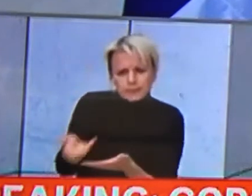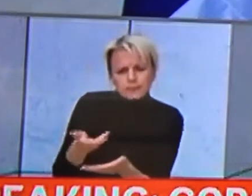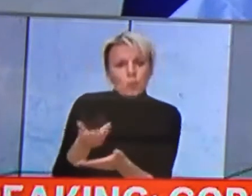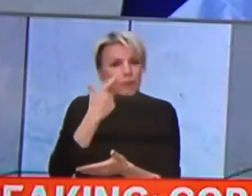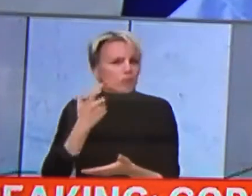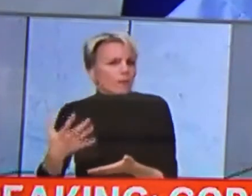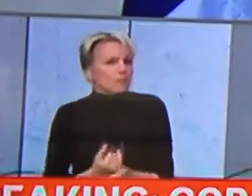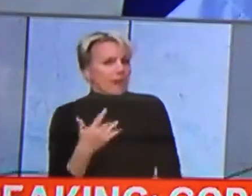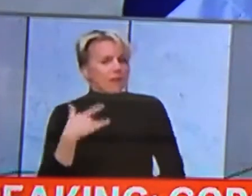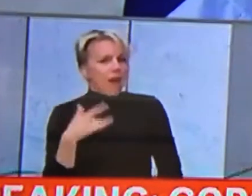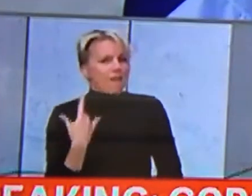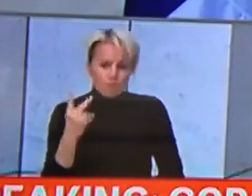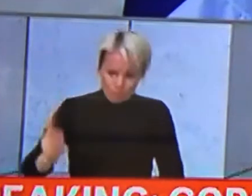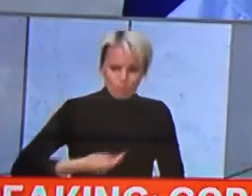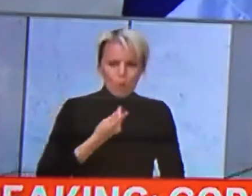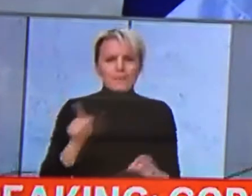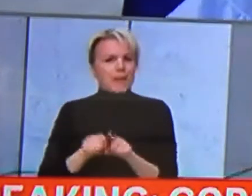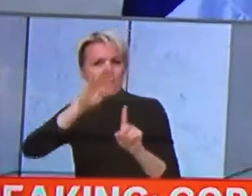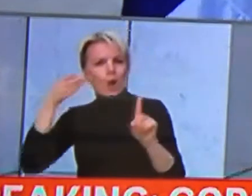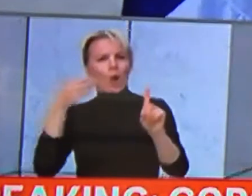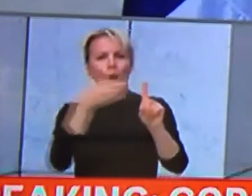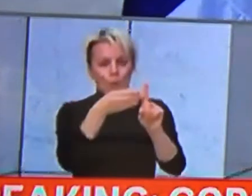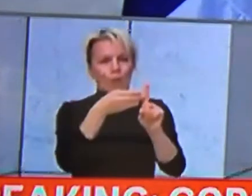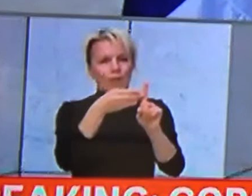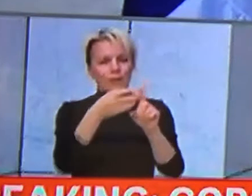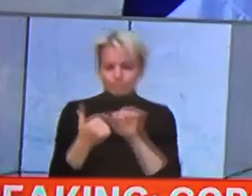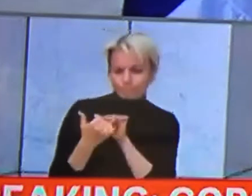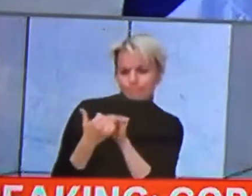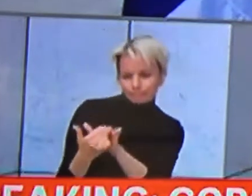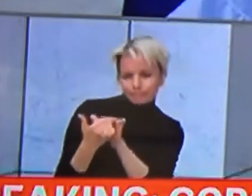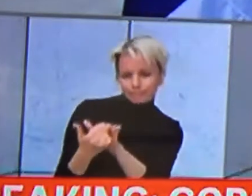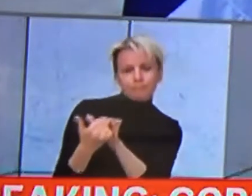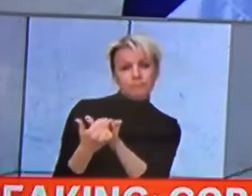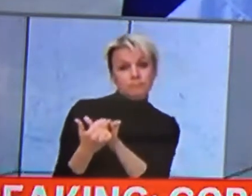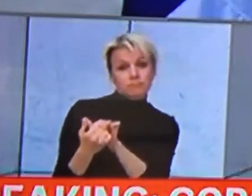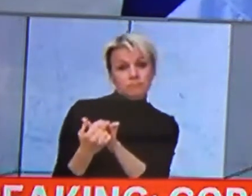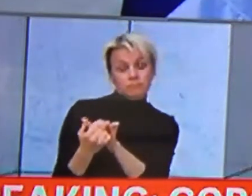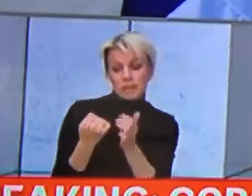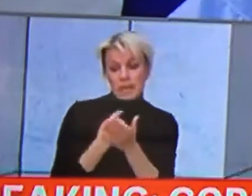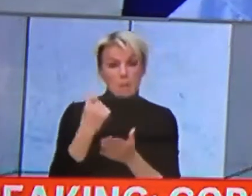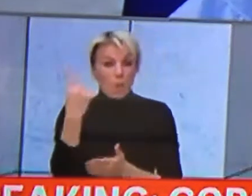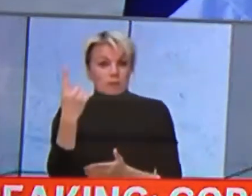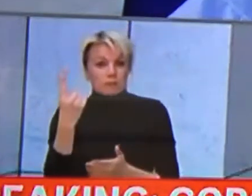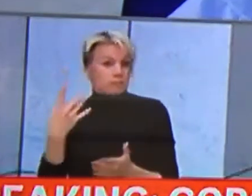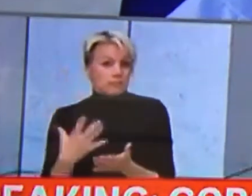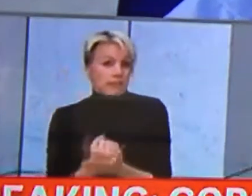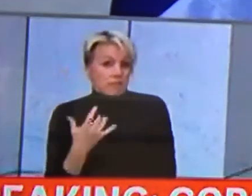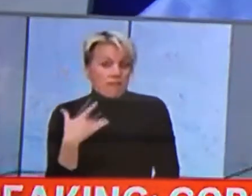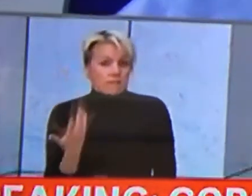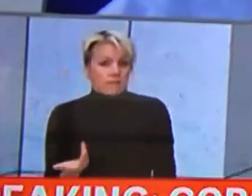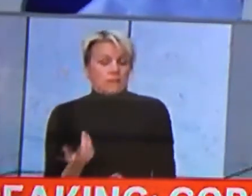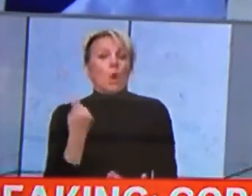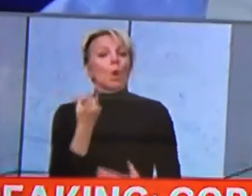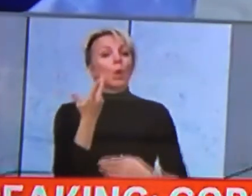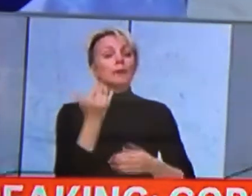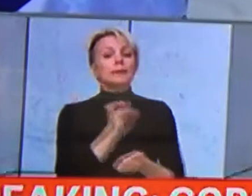and saving livelihoods. That's the only agenda, that's the only issue, that's the only focus that we have. In relation to those Australians who are overseas,